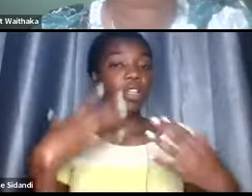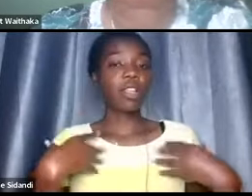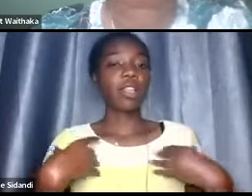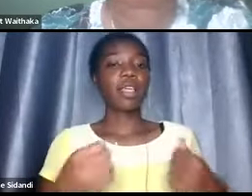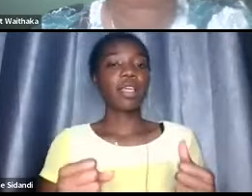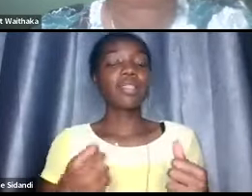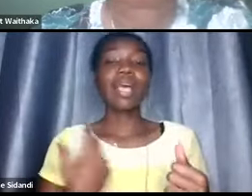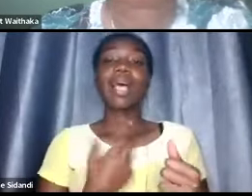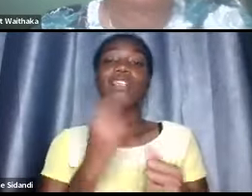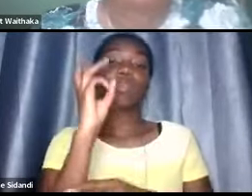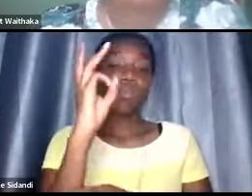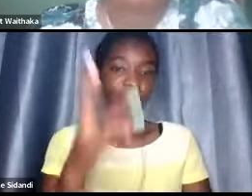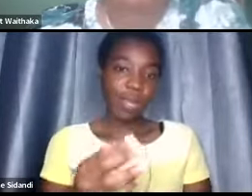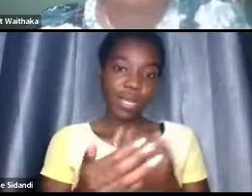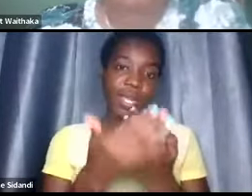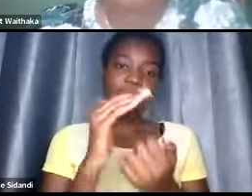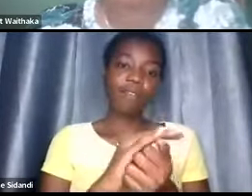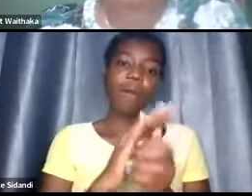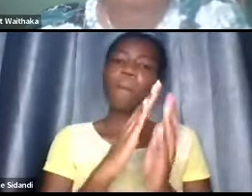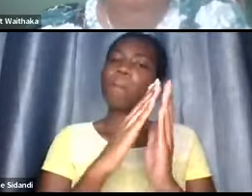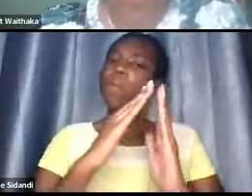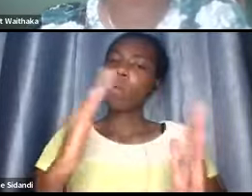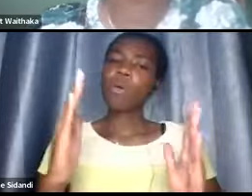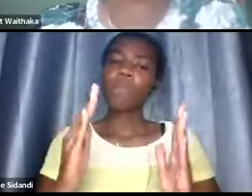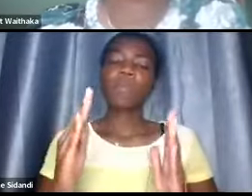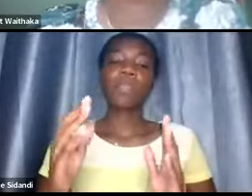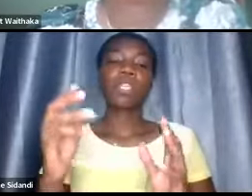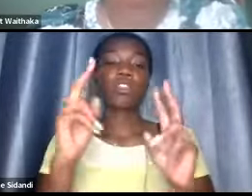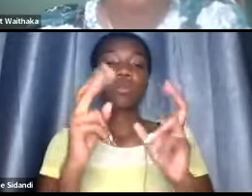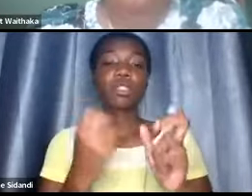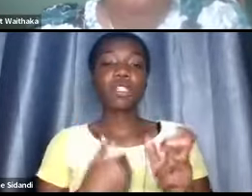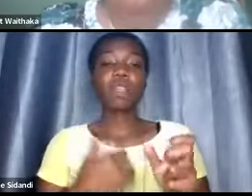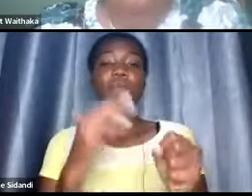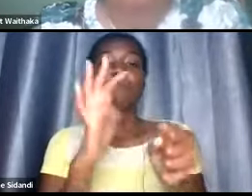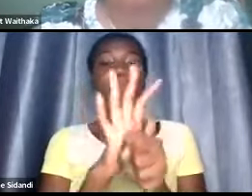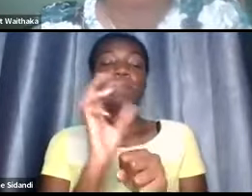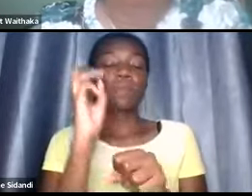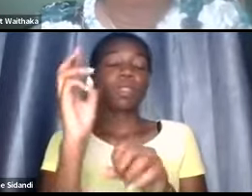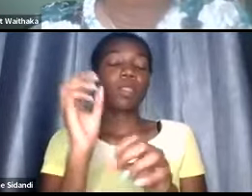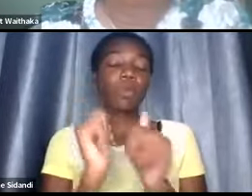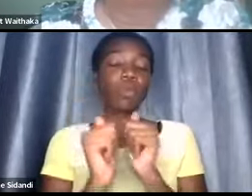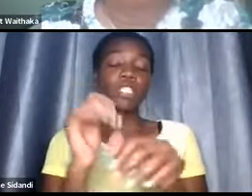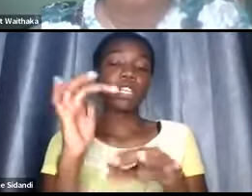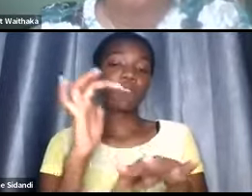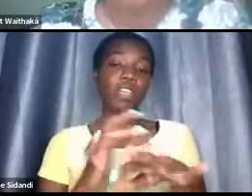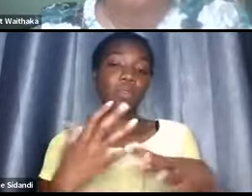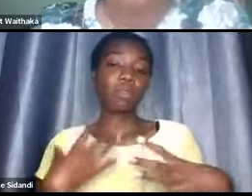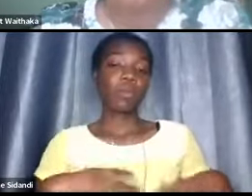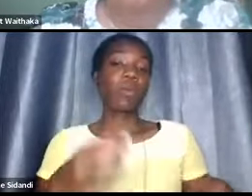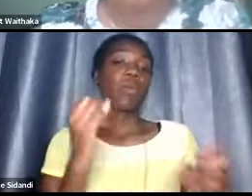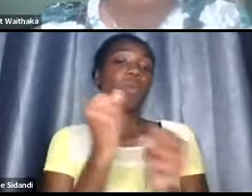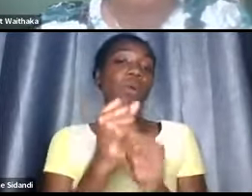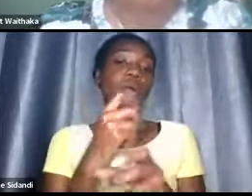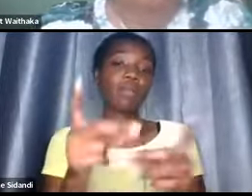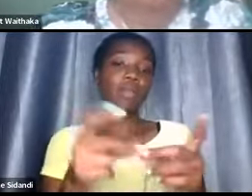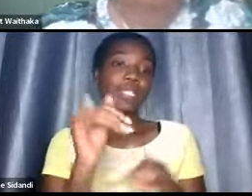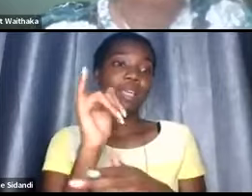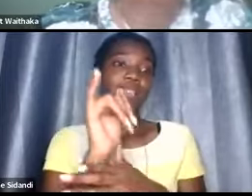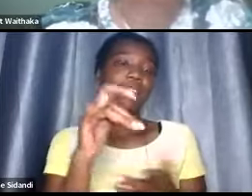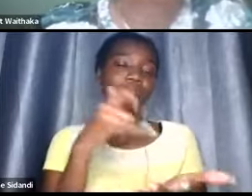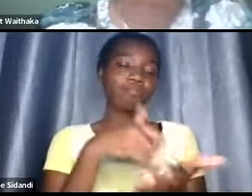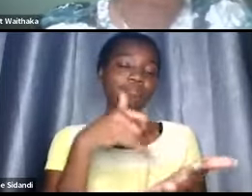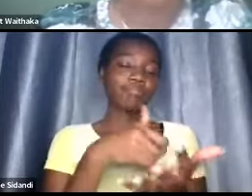will explore as many topics as possible that especially affect people in the workplaces. That includes children, because children